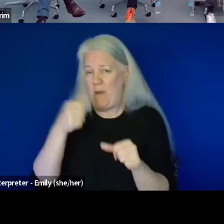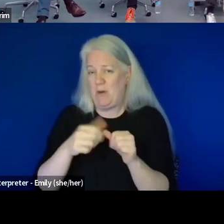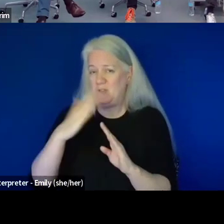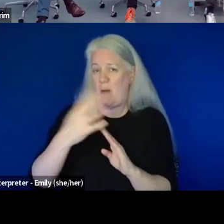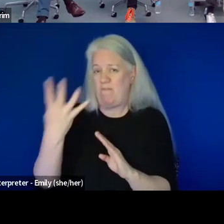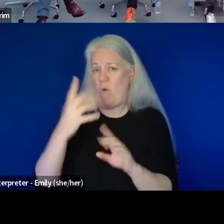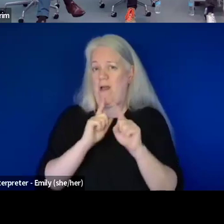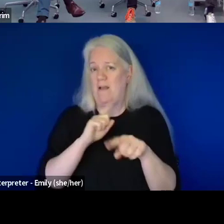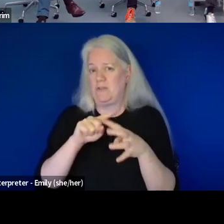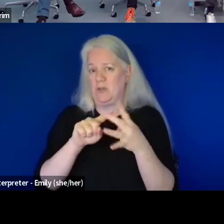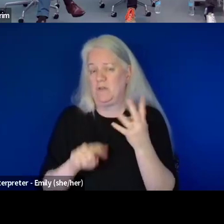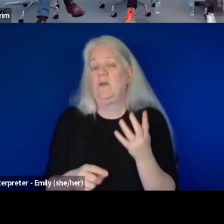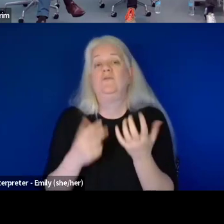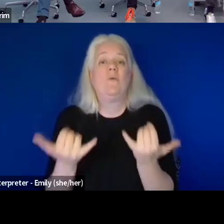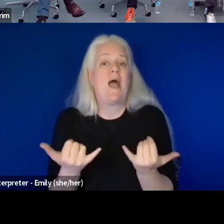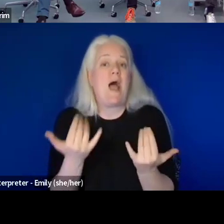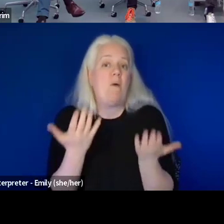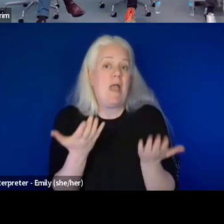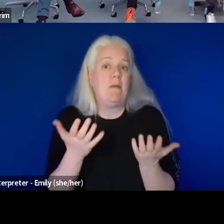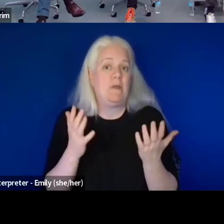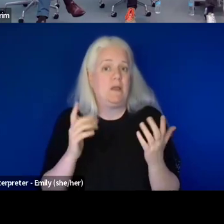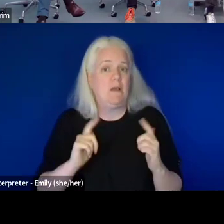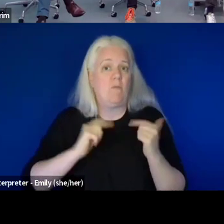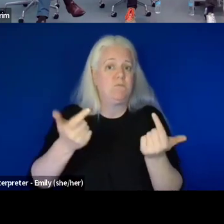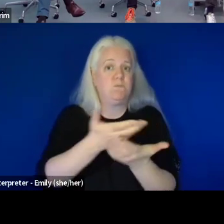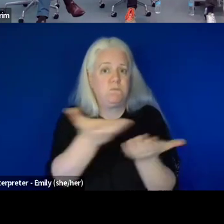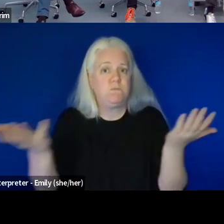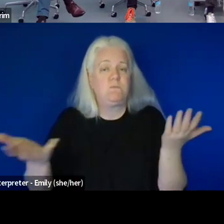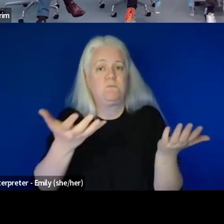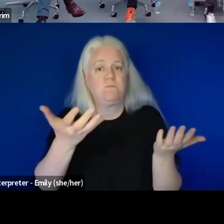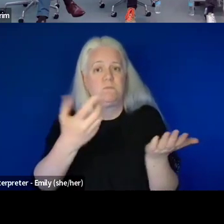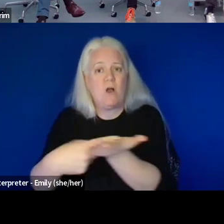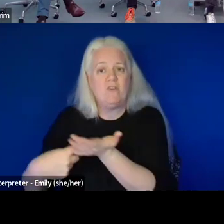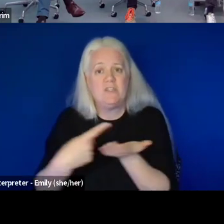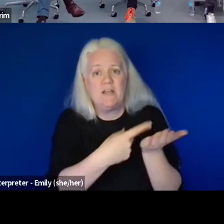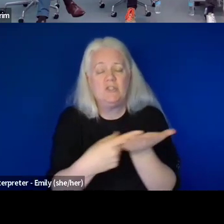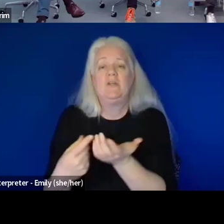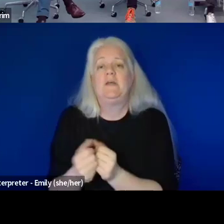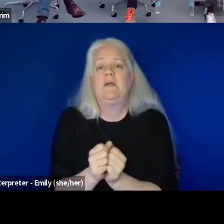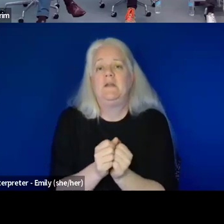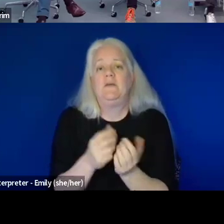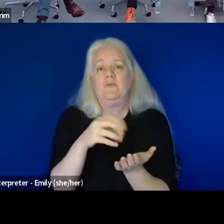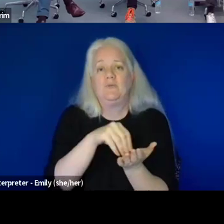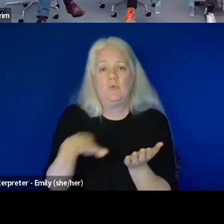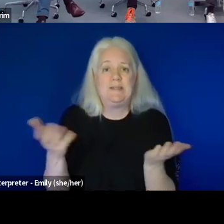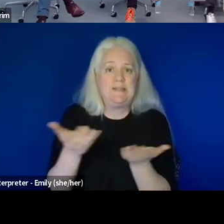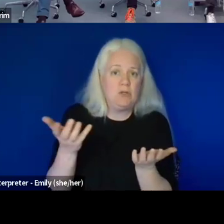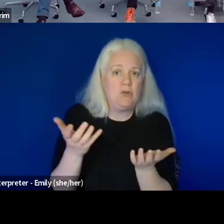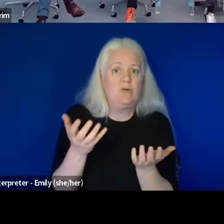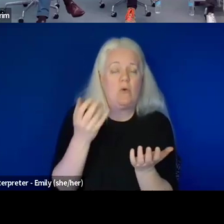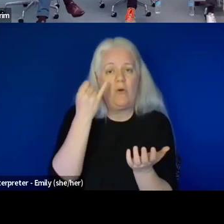discussion now for the students in the room, or if you're student facing in your work at CUNY, and you can sort of contribute